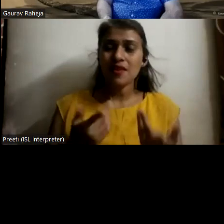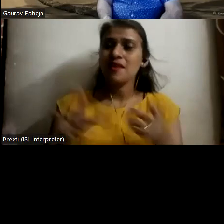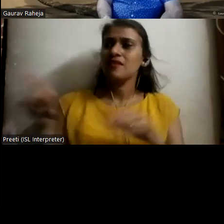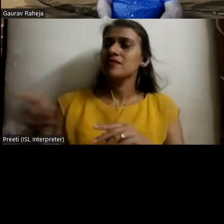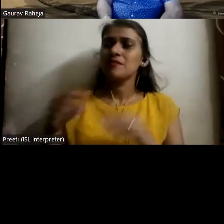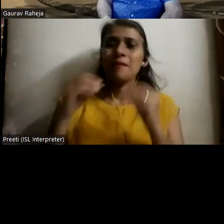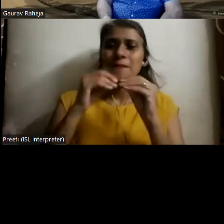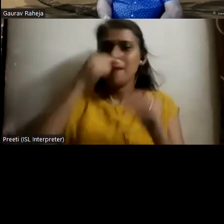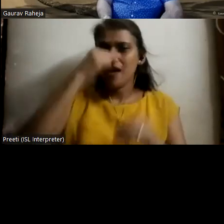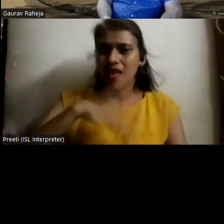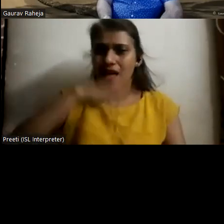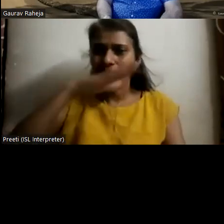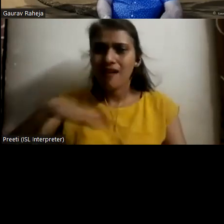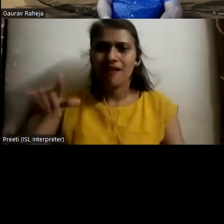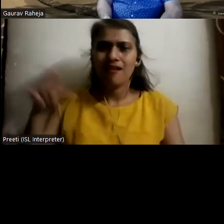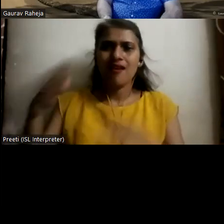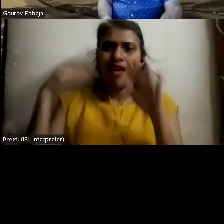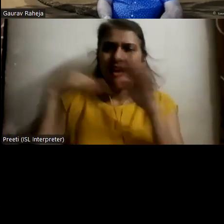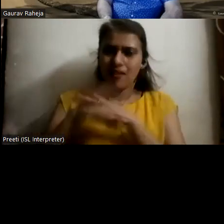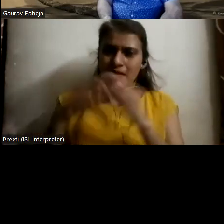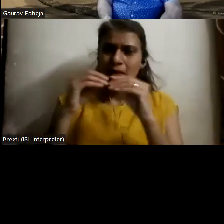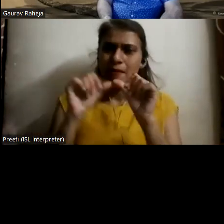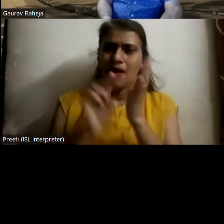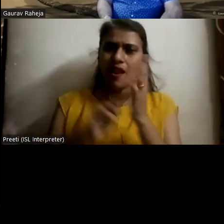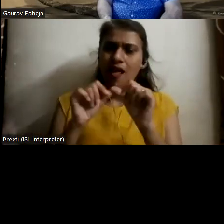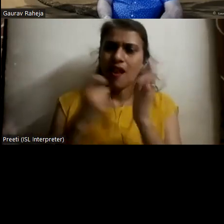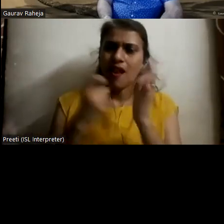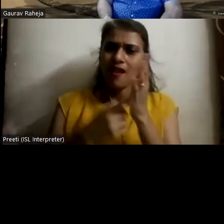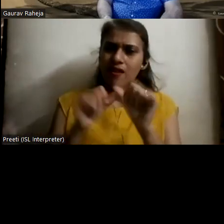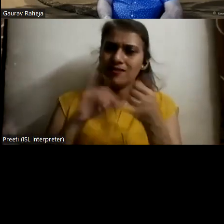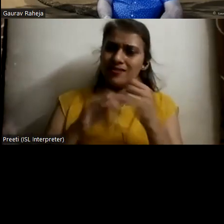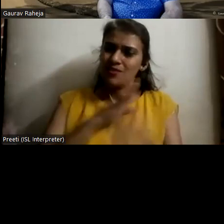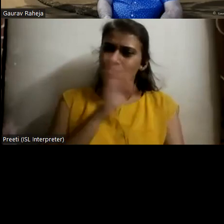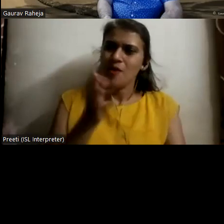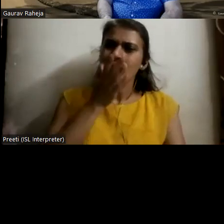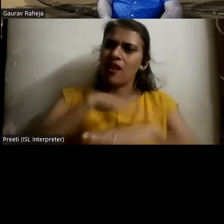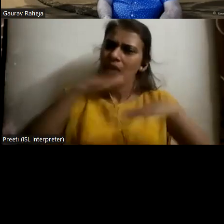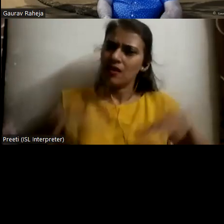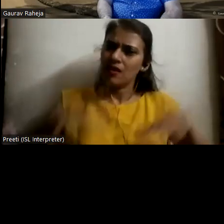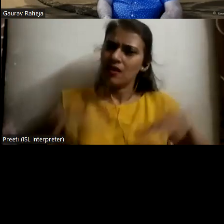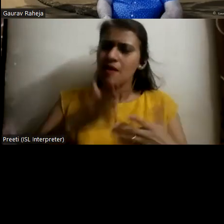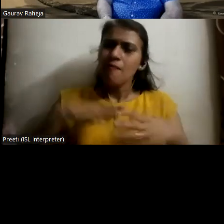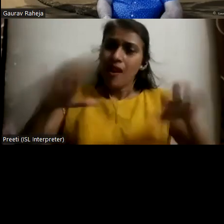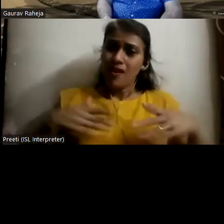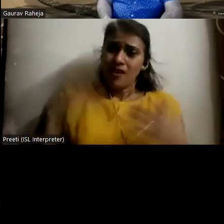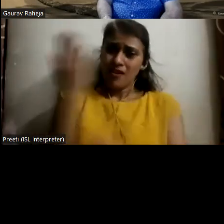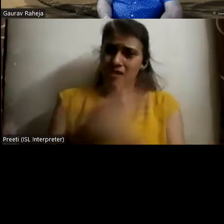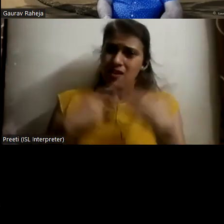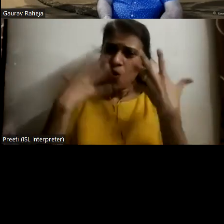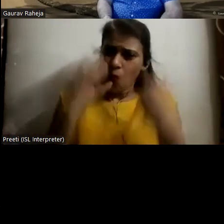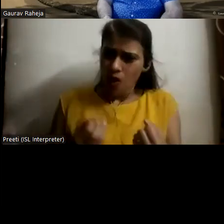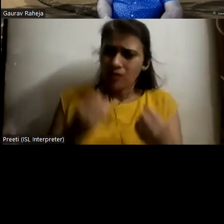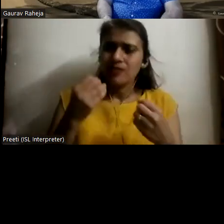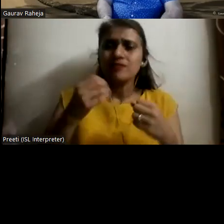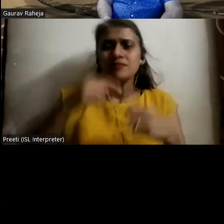Banaras, can I go and enjoy that? Can I take a dip in the holy waters, no matter